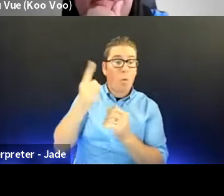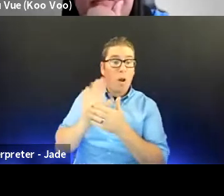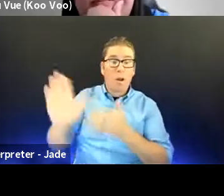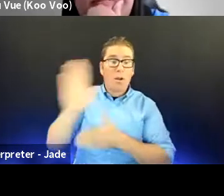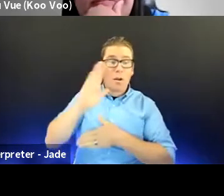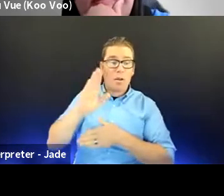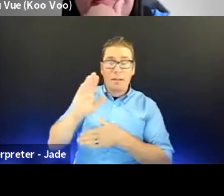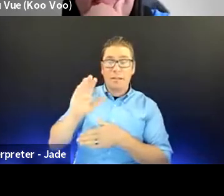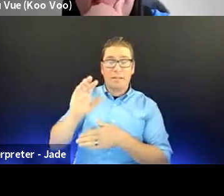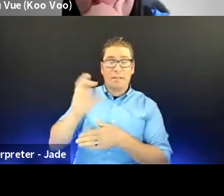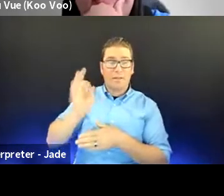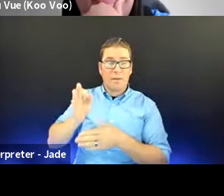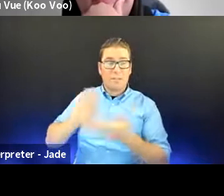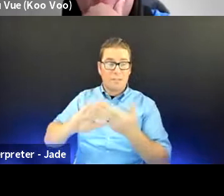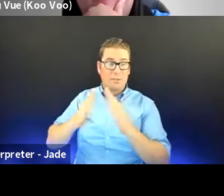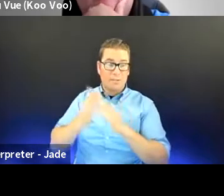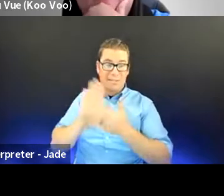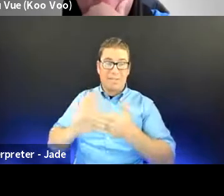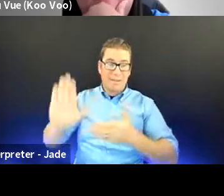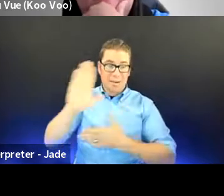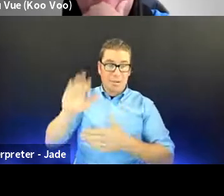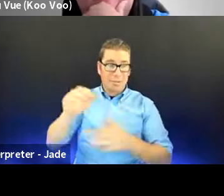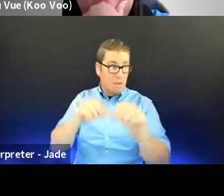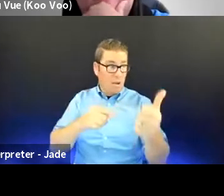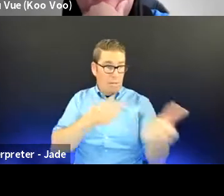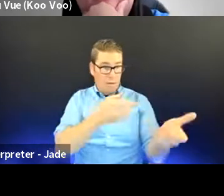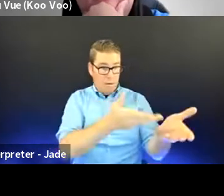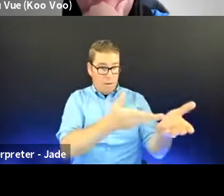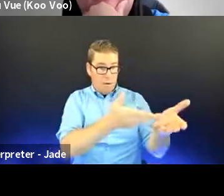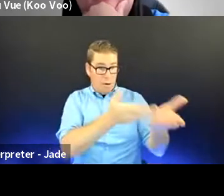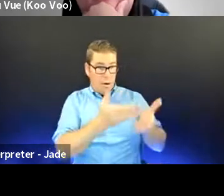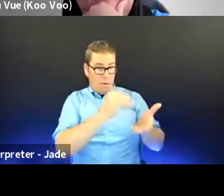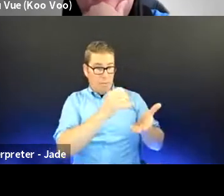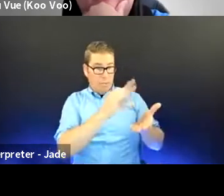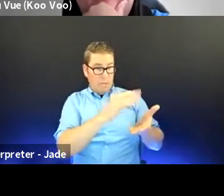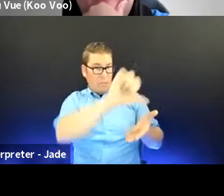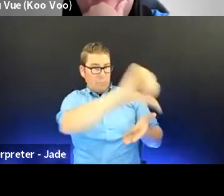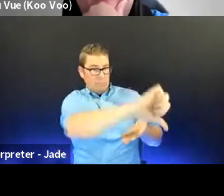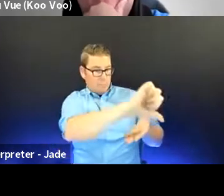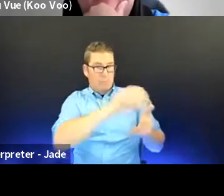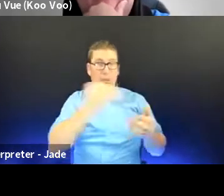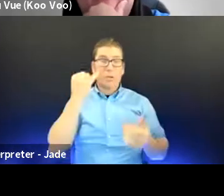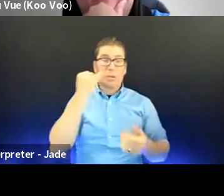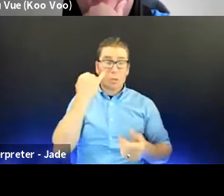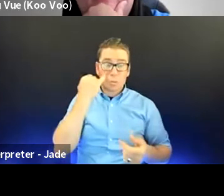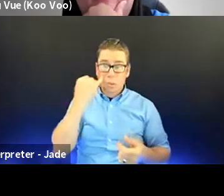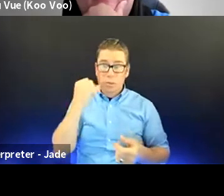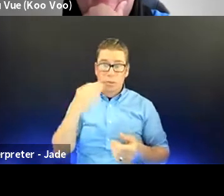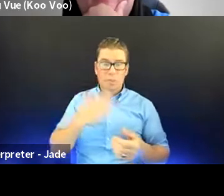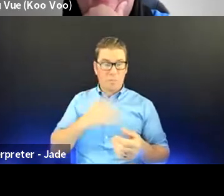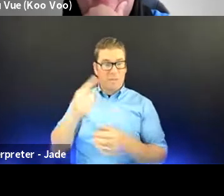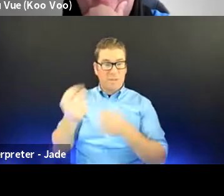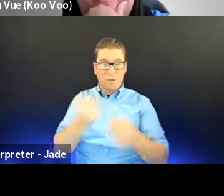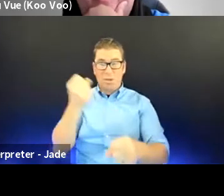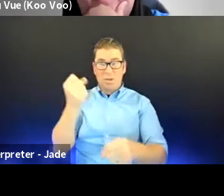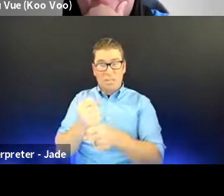County. My plan was, you know, if I didn't get a job or if I didn't get any interviews in California my first year, or maybe even in